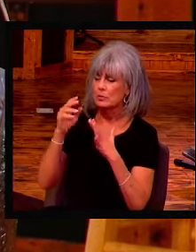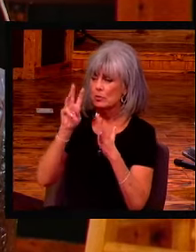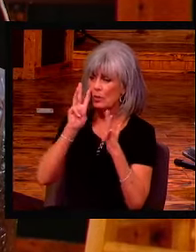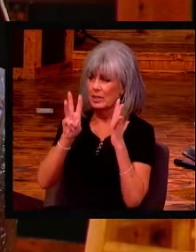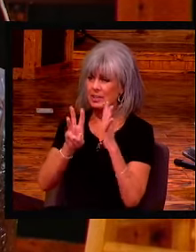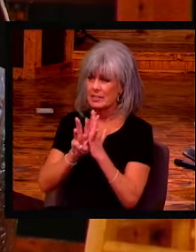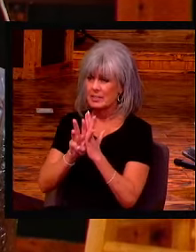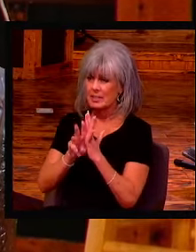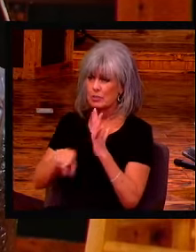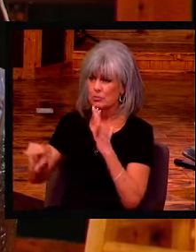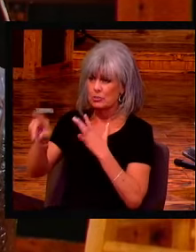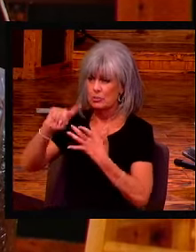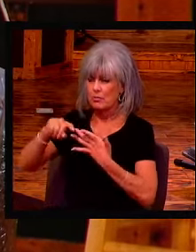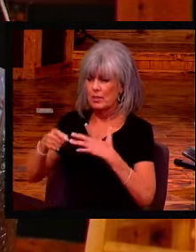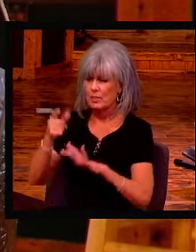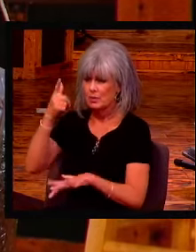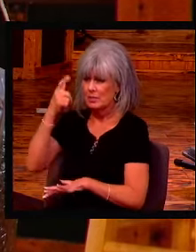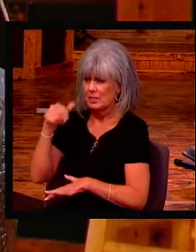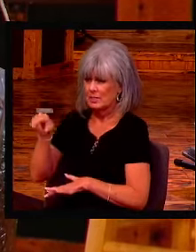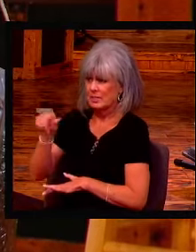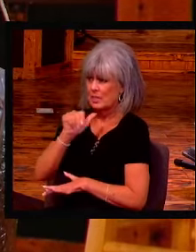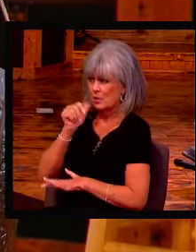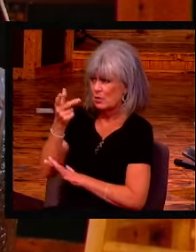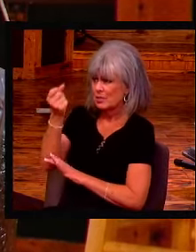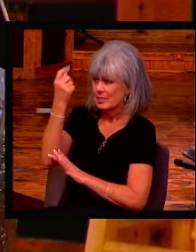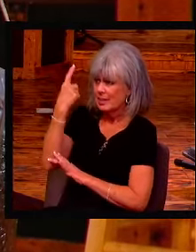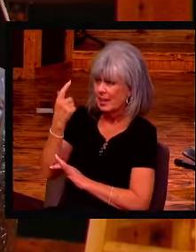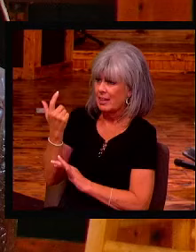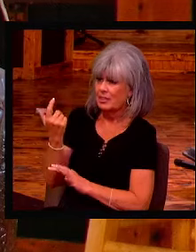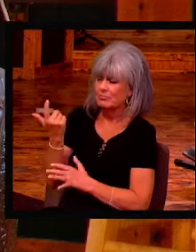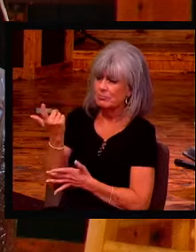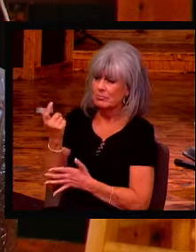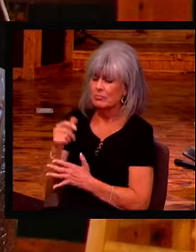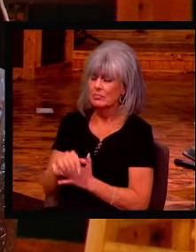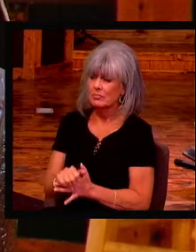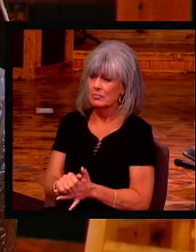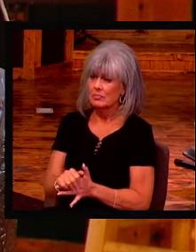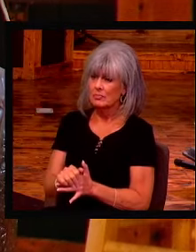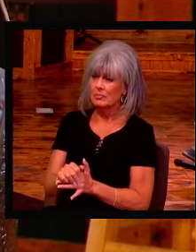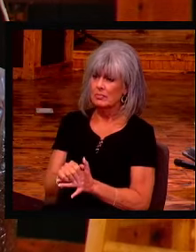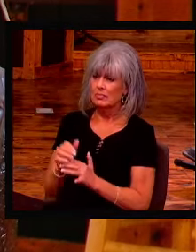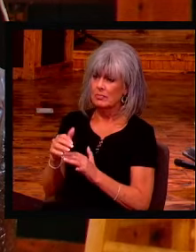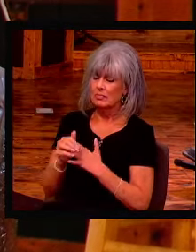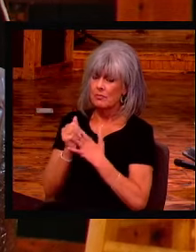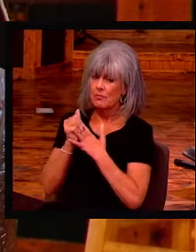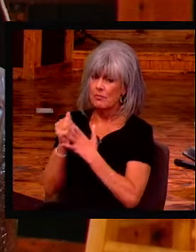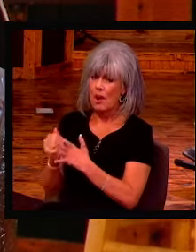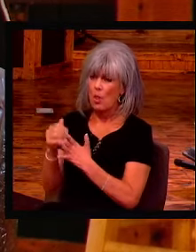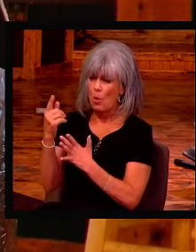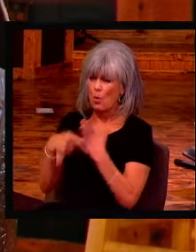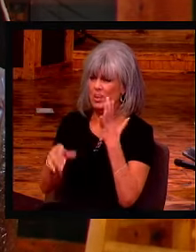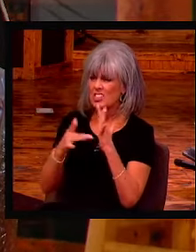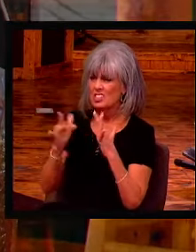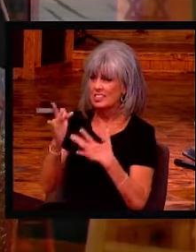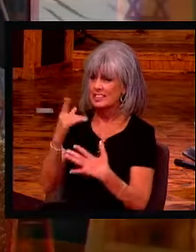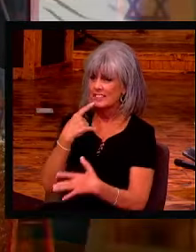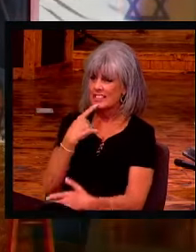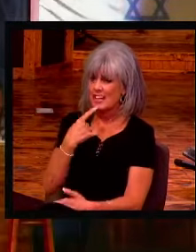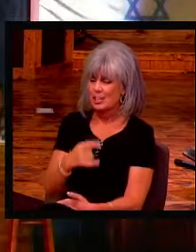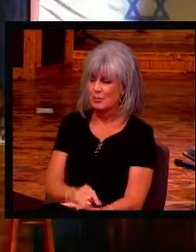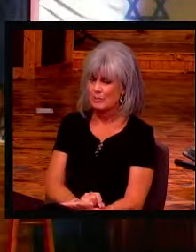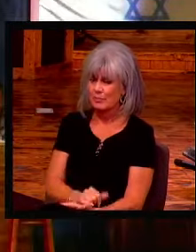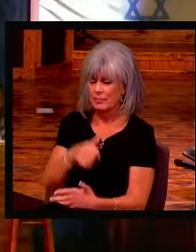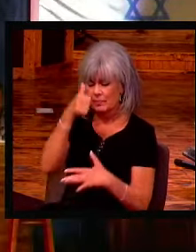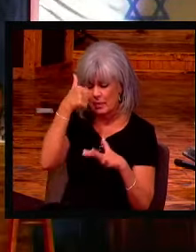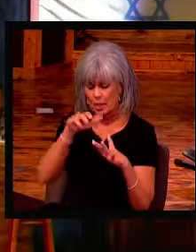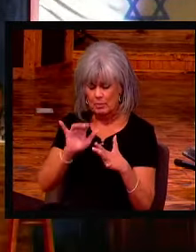friends because they don't understand why it's not a God. So follow what Jesus says. Amen,